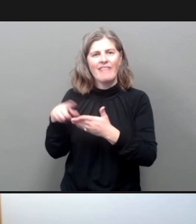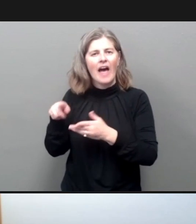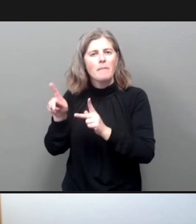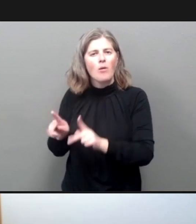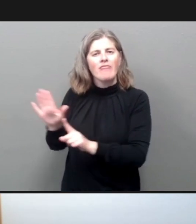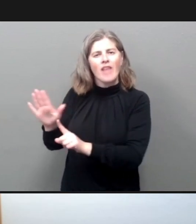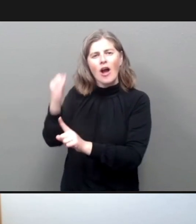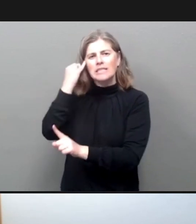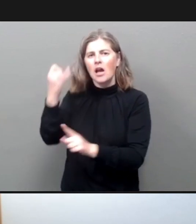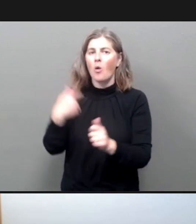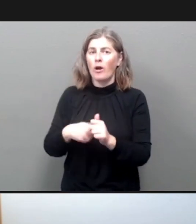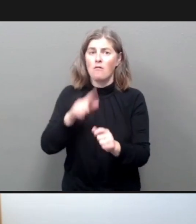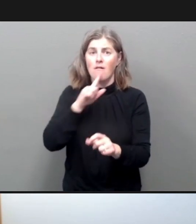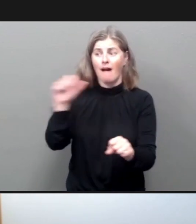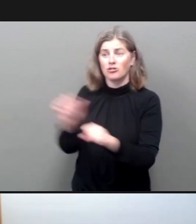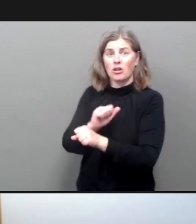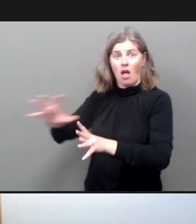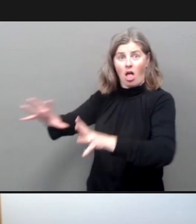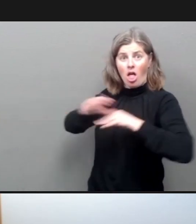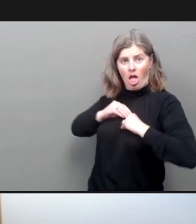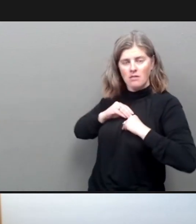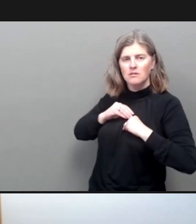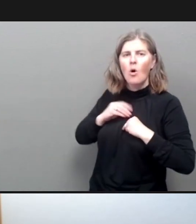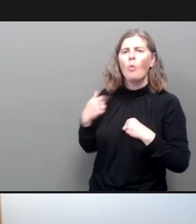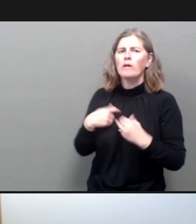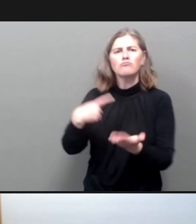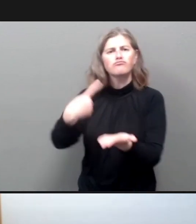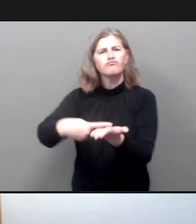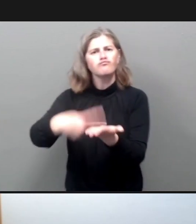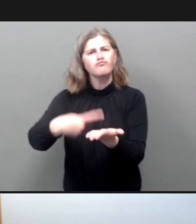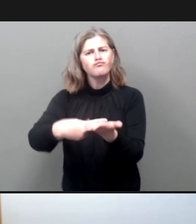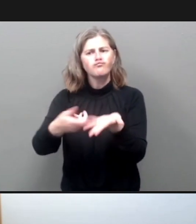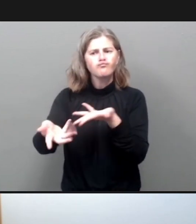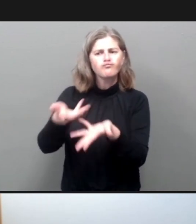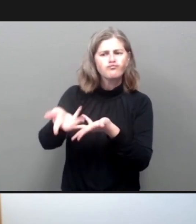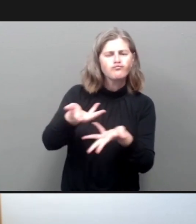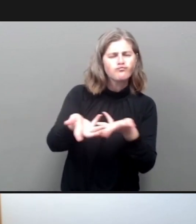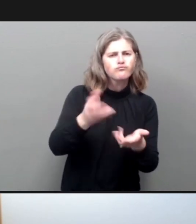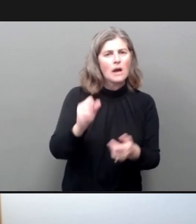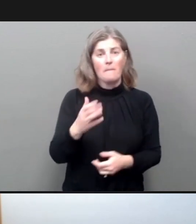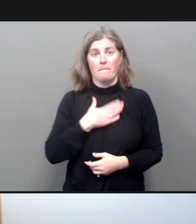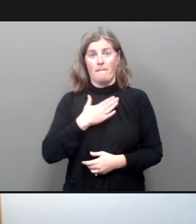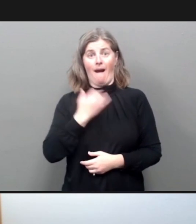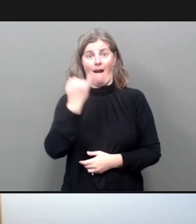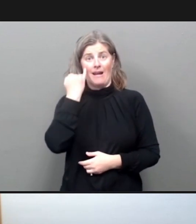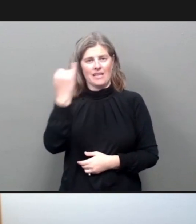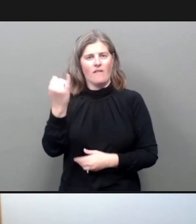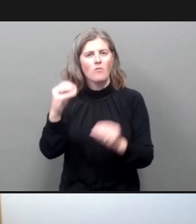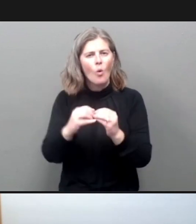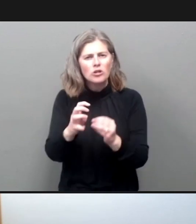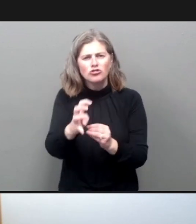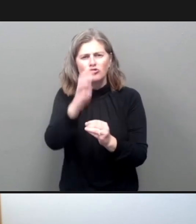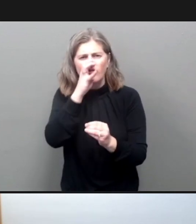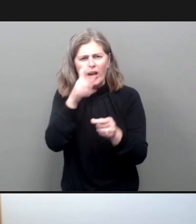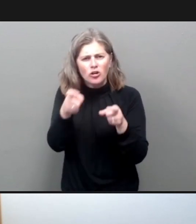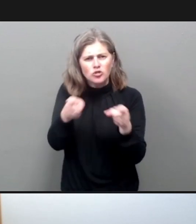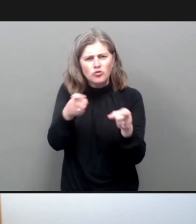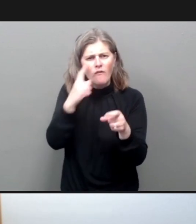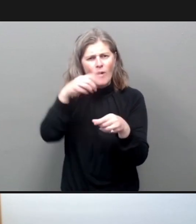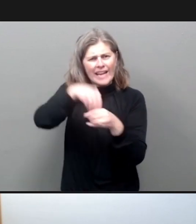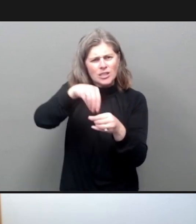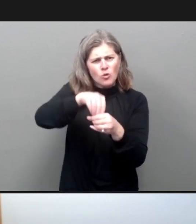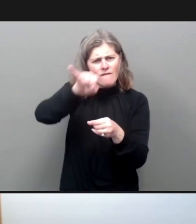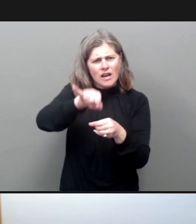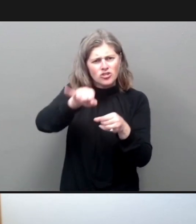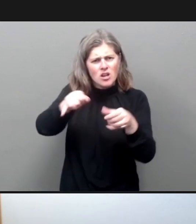not something that we're ratifying. We usually talk about most of them. My idea of more stringent infection control indoors in